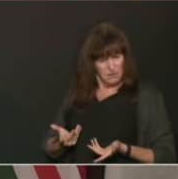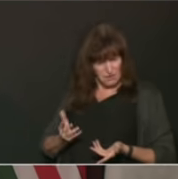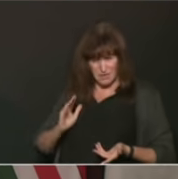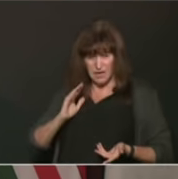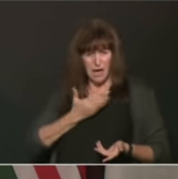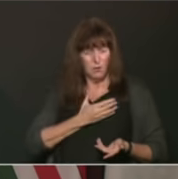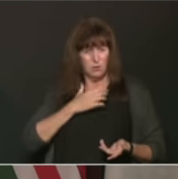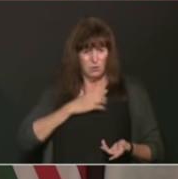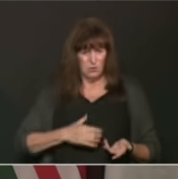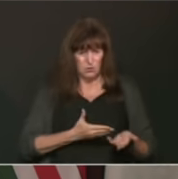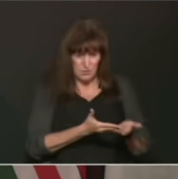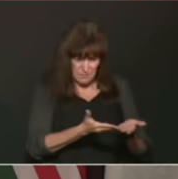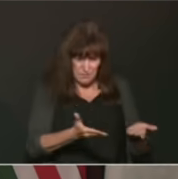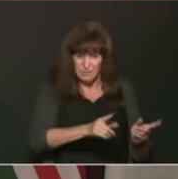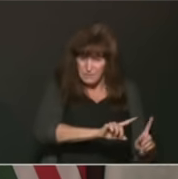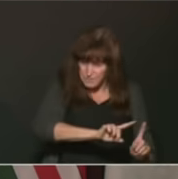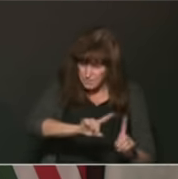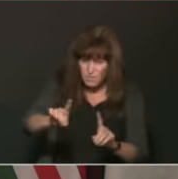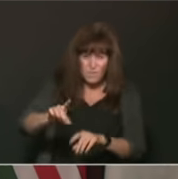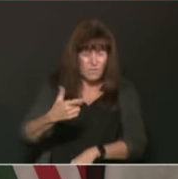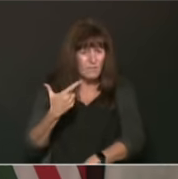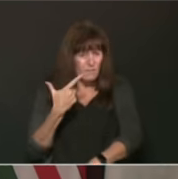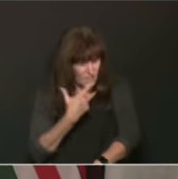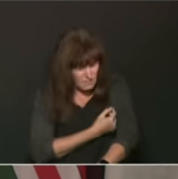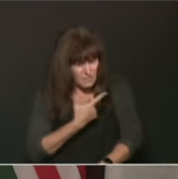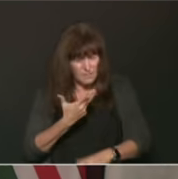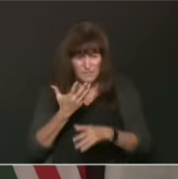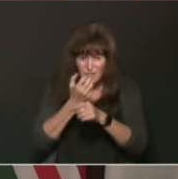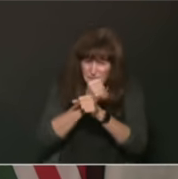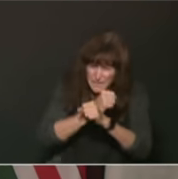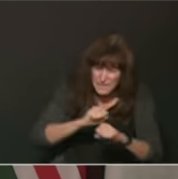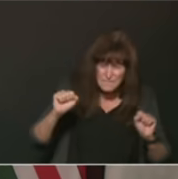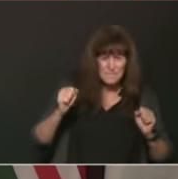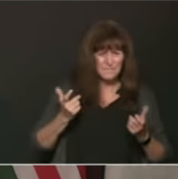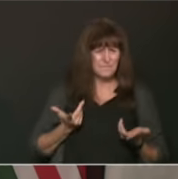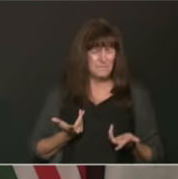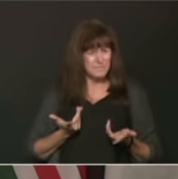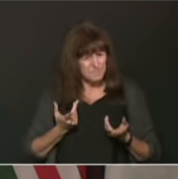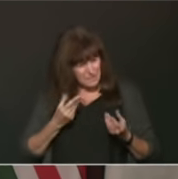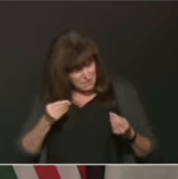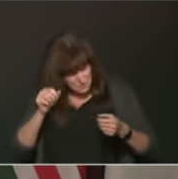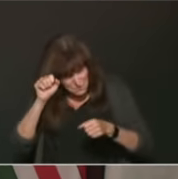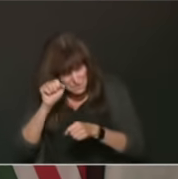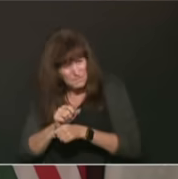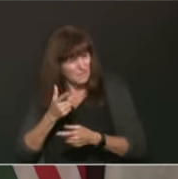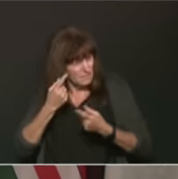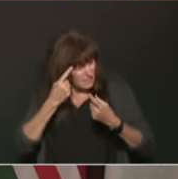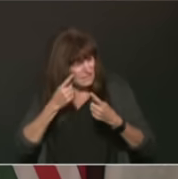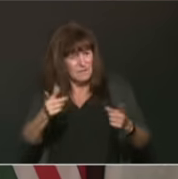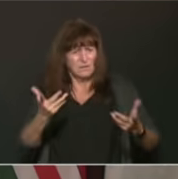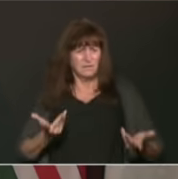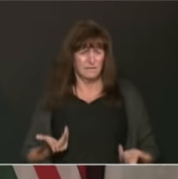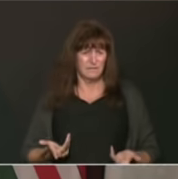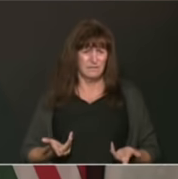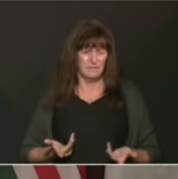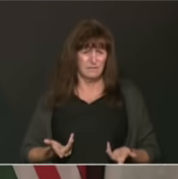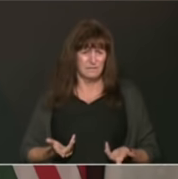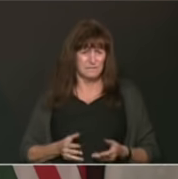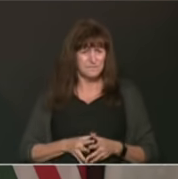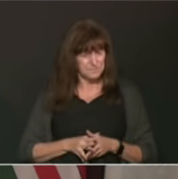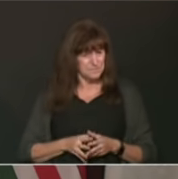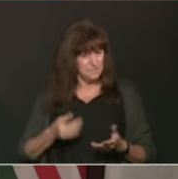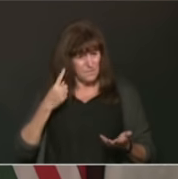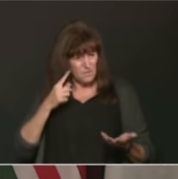become immunized. These vaccines are safe. They are exceptionally effective at minimizing individuals' risk to get